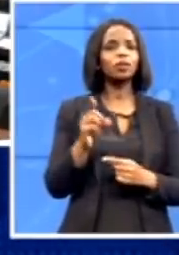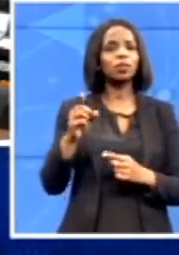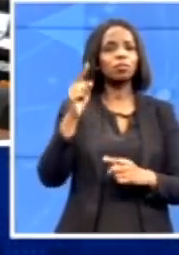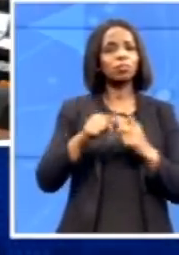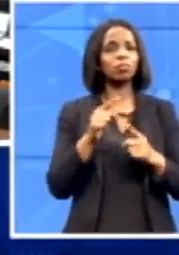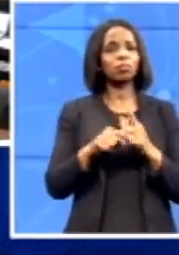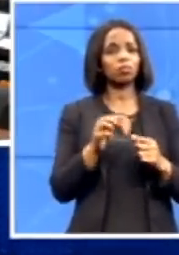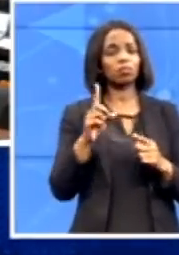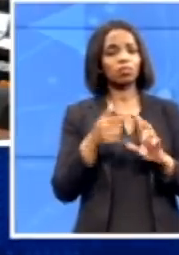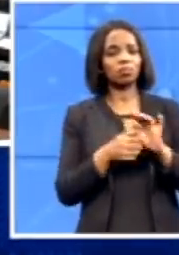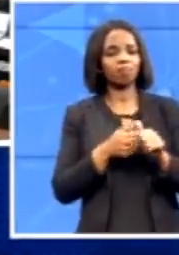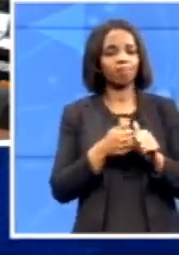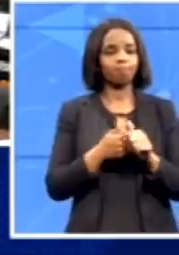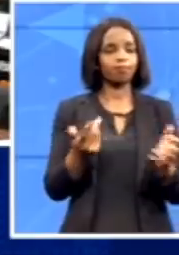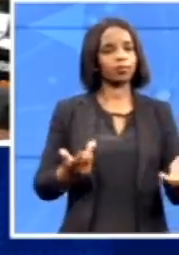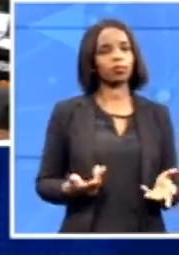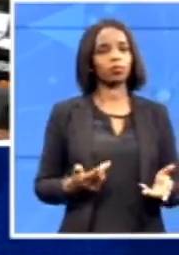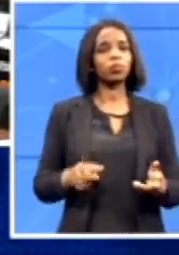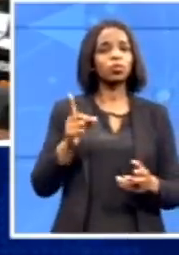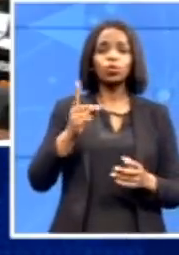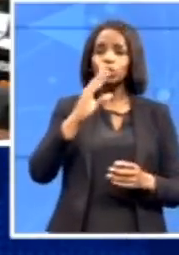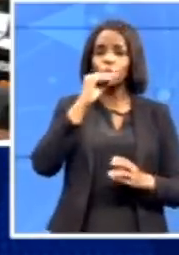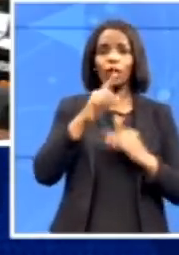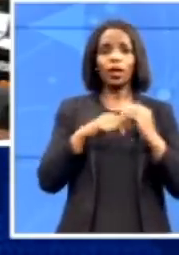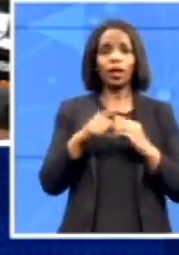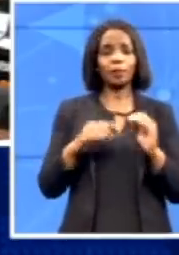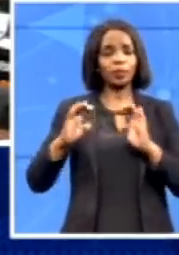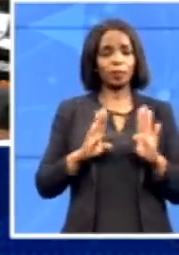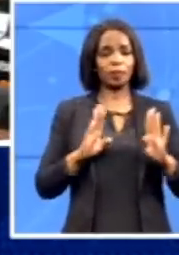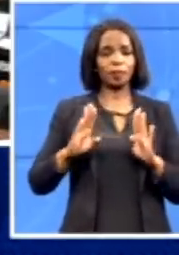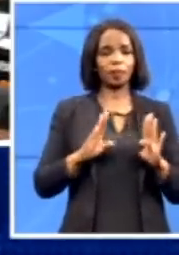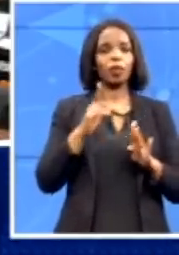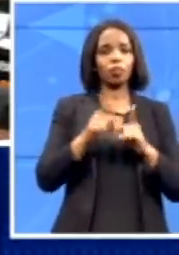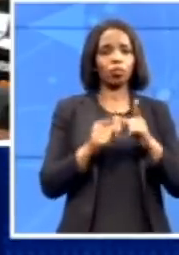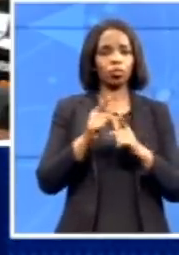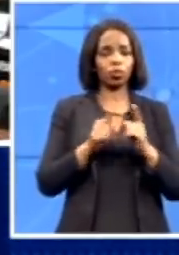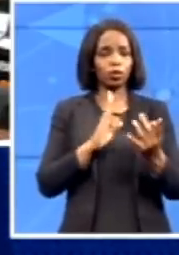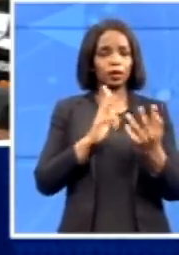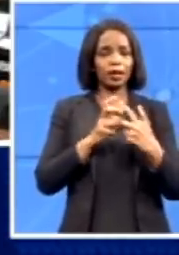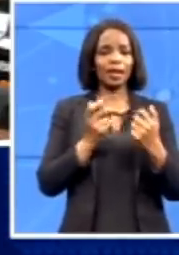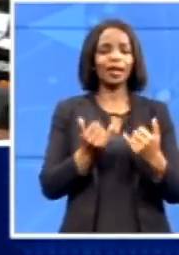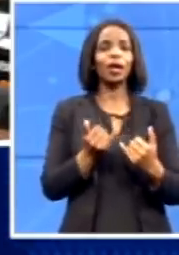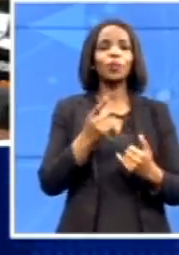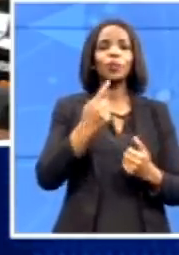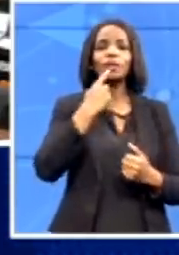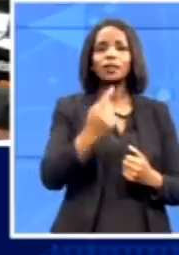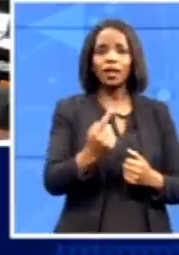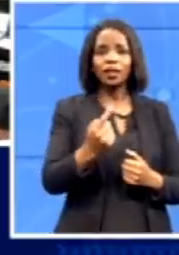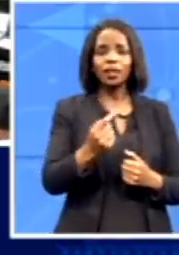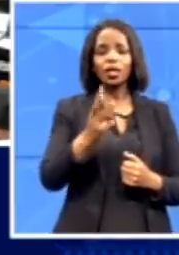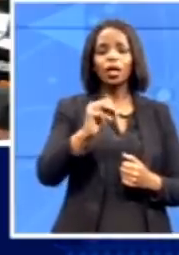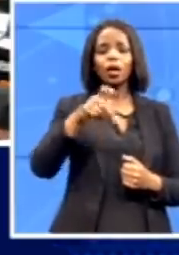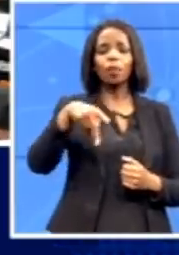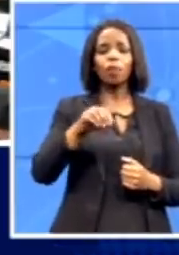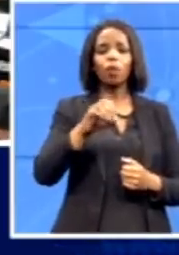of prosecutorial misconduct, as you say there, interesting that was the point of which Advocate Mpofu started his arguments today, starting